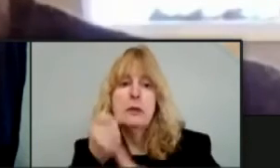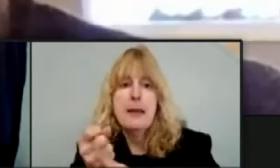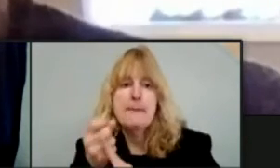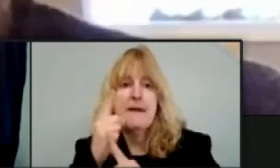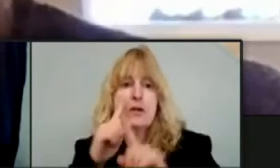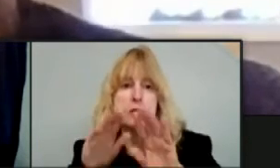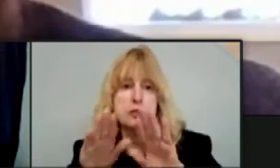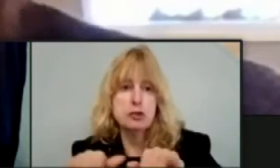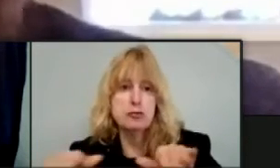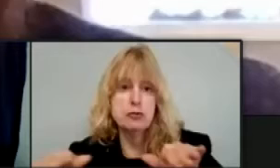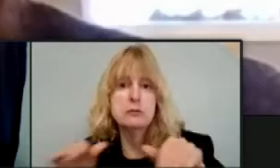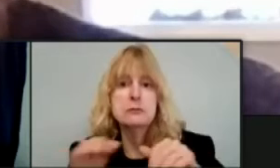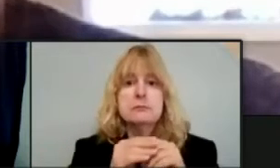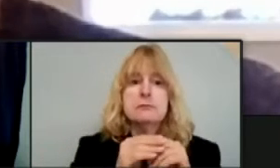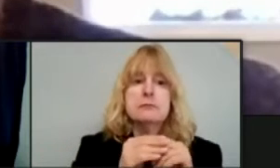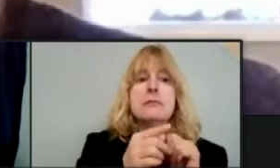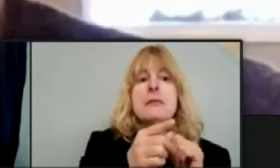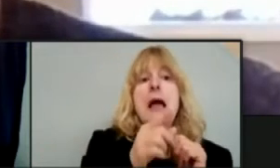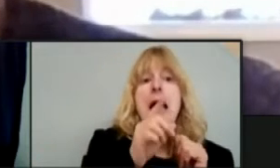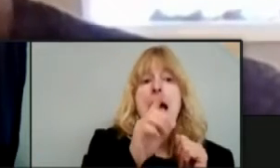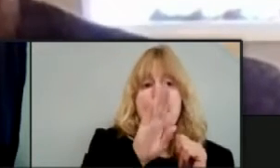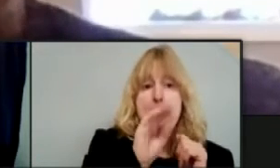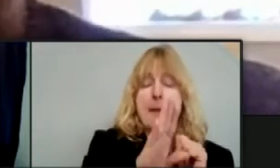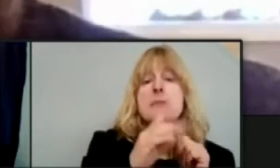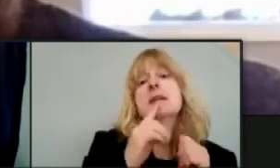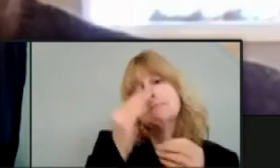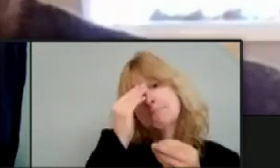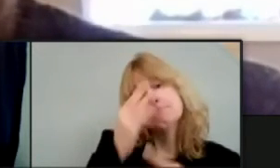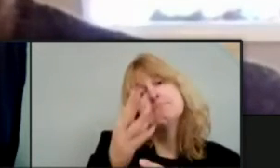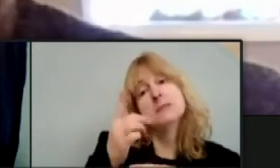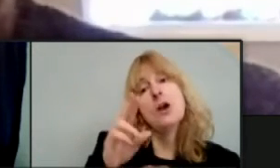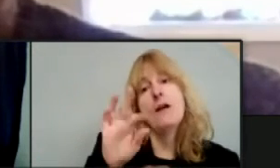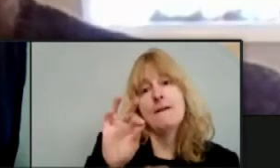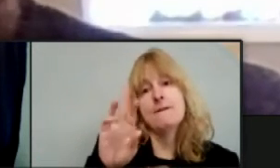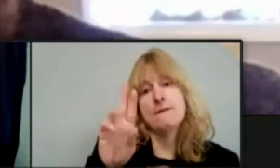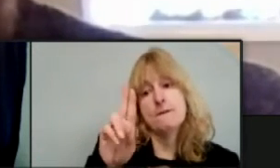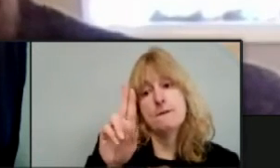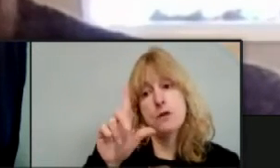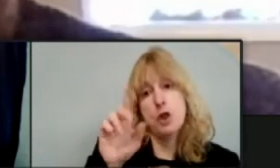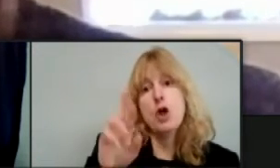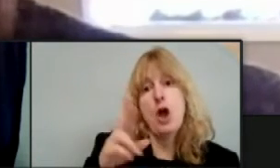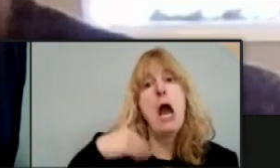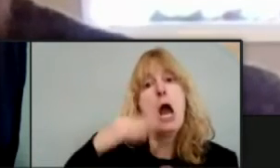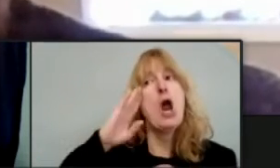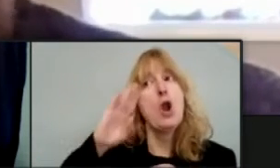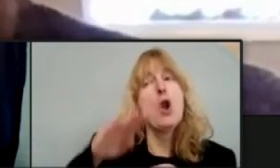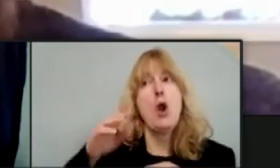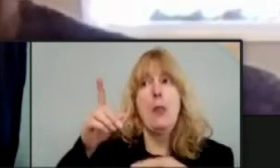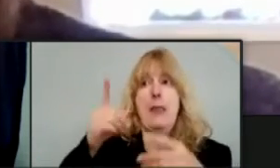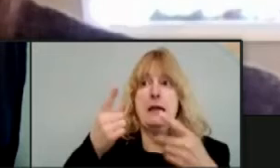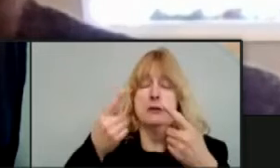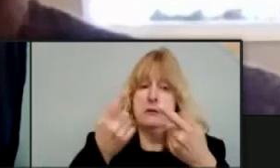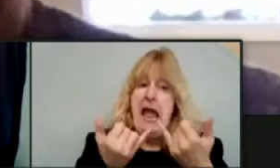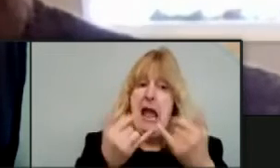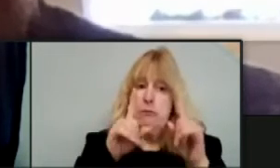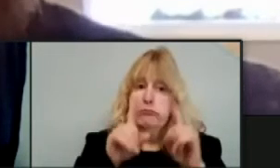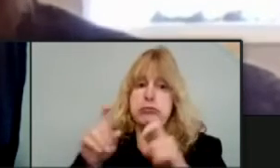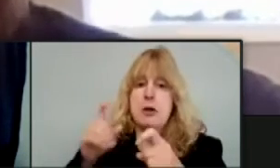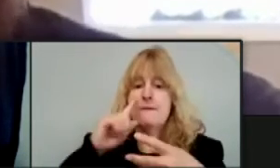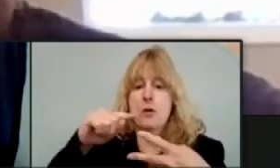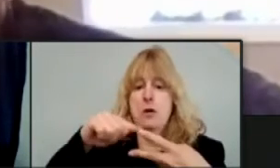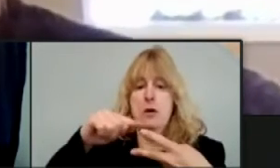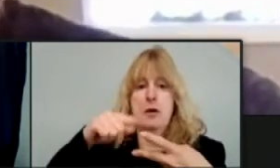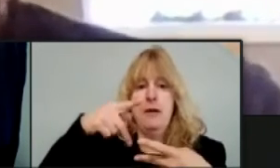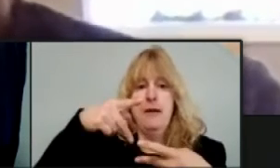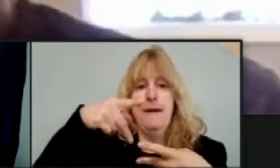agree with Dr. Fuller, and I just want to add that I do know that clinical trials did begin down to 12 years of age for the Pfizer vaccine. So